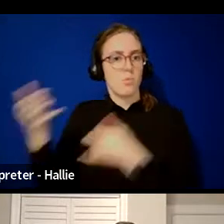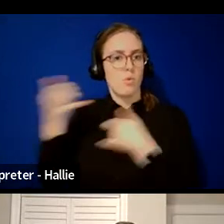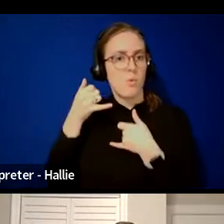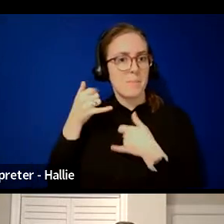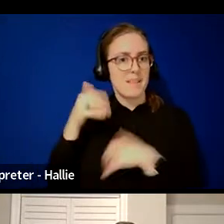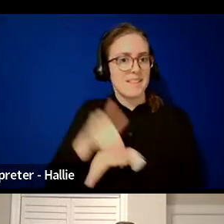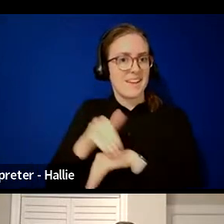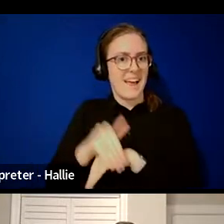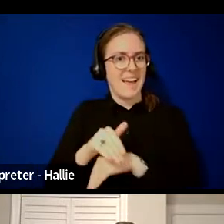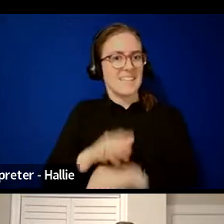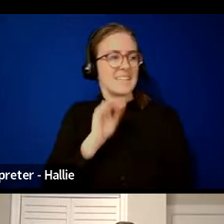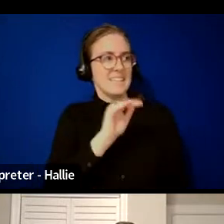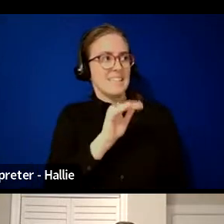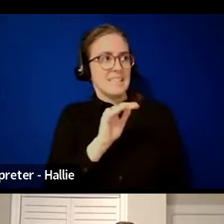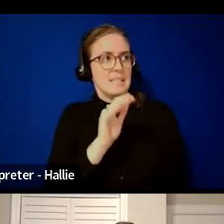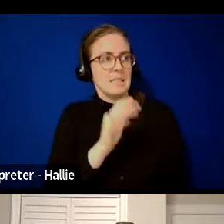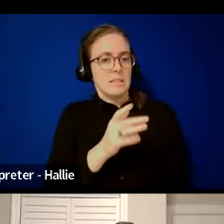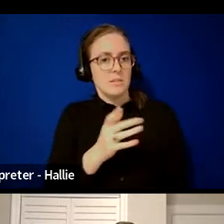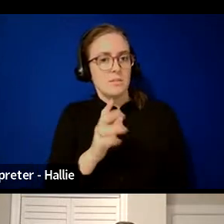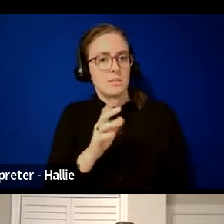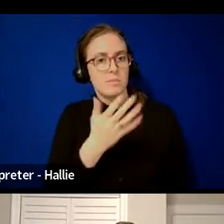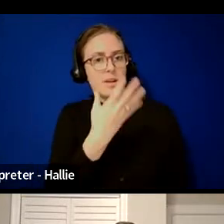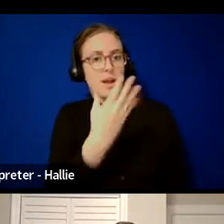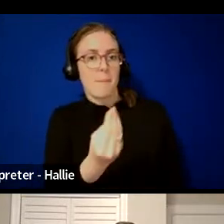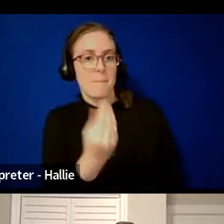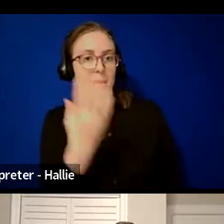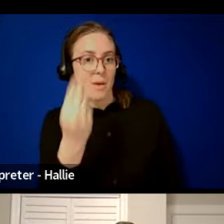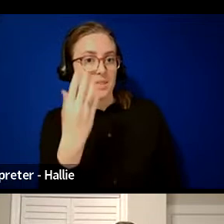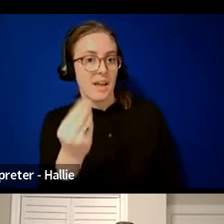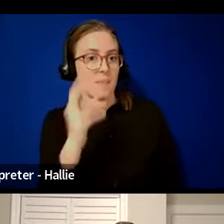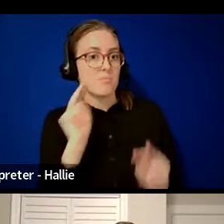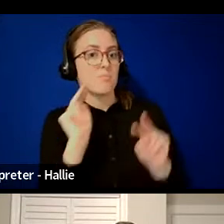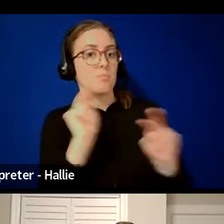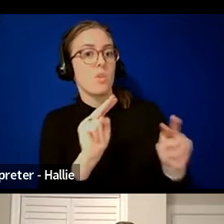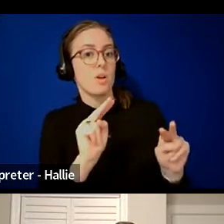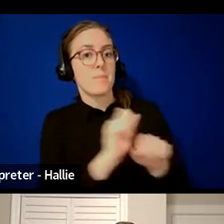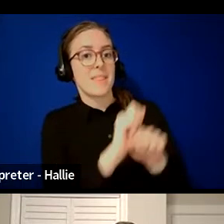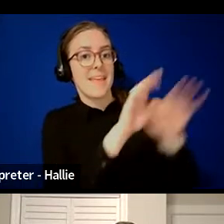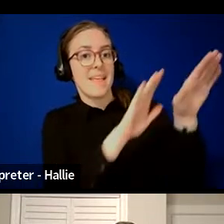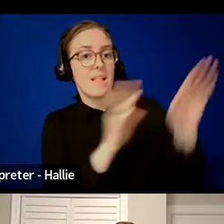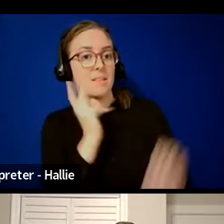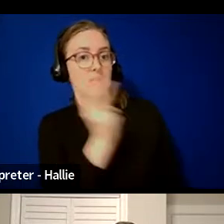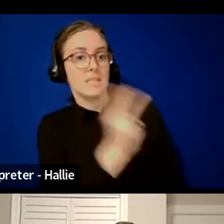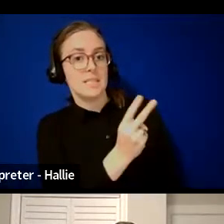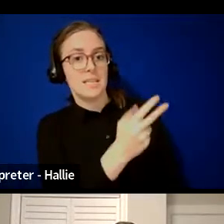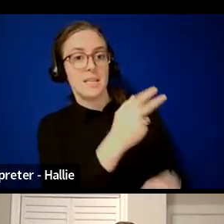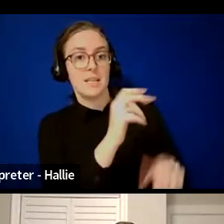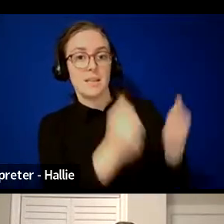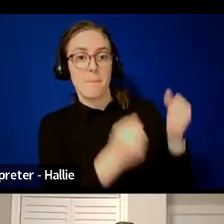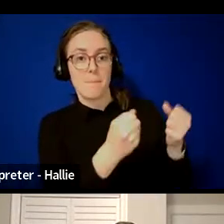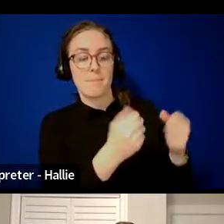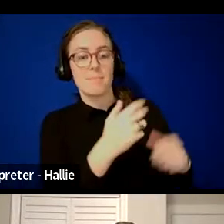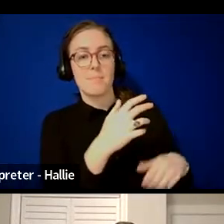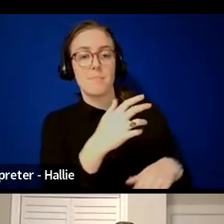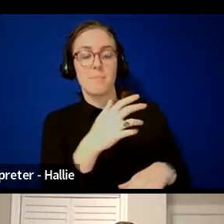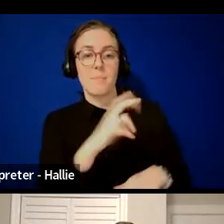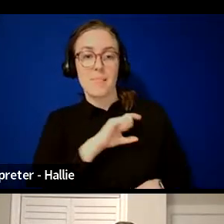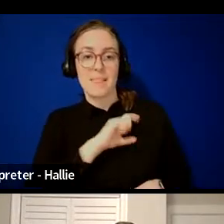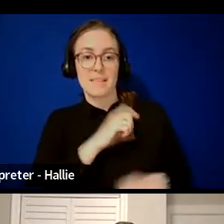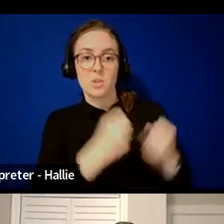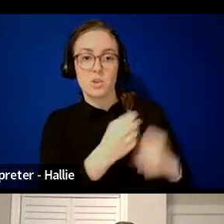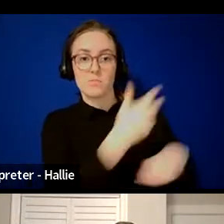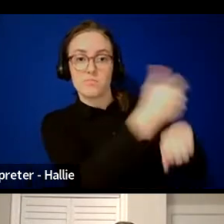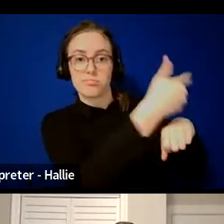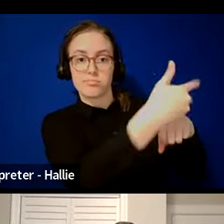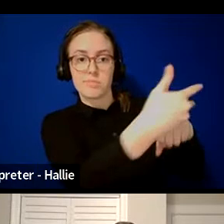out right now and look up the hill, and you can see police just sitting up there. And then when I see that 2 or 3 nights in a row,